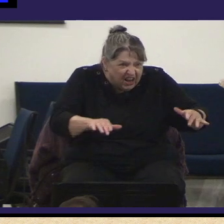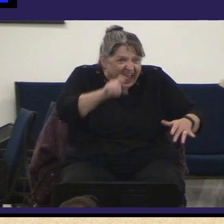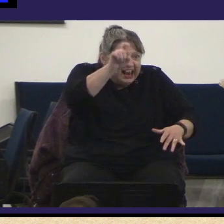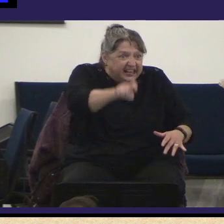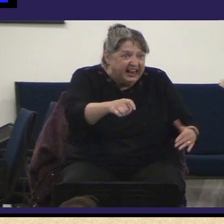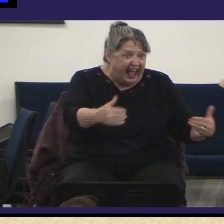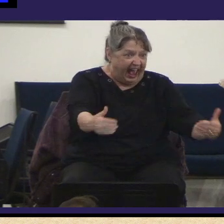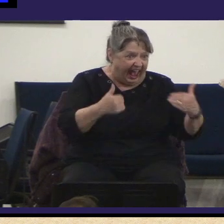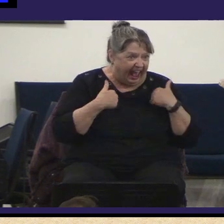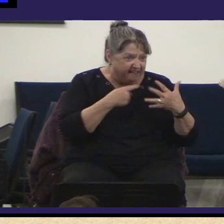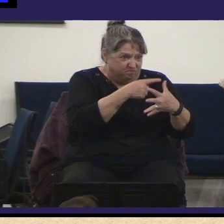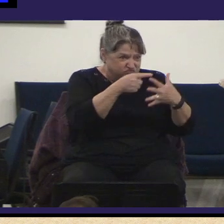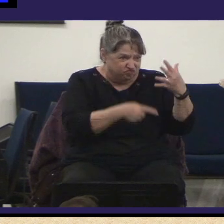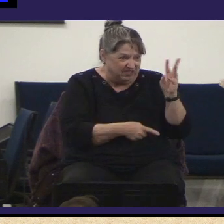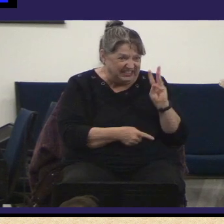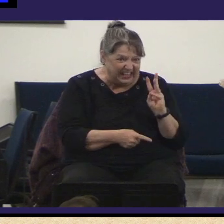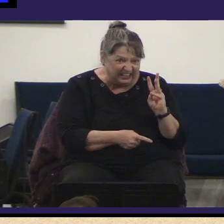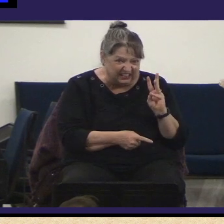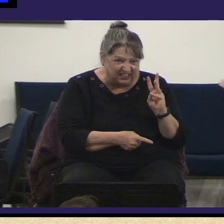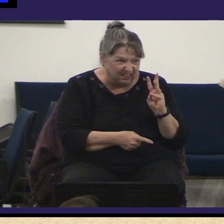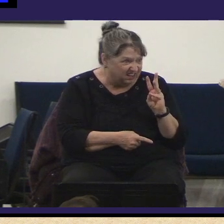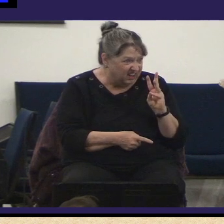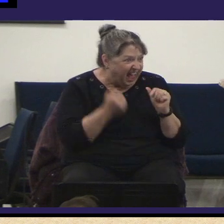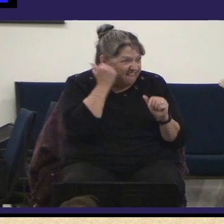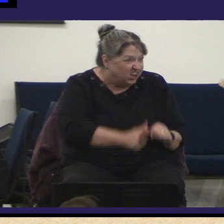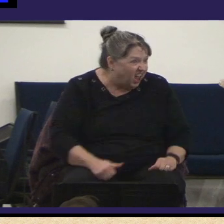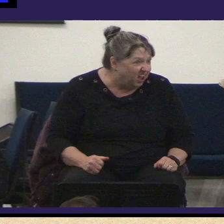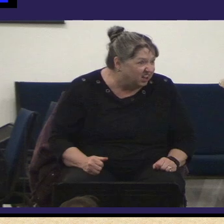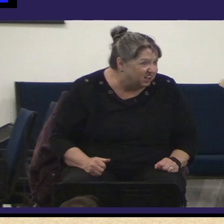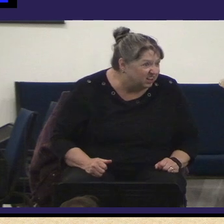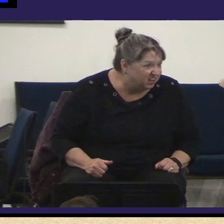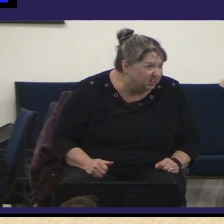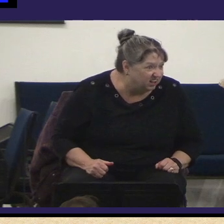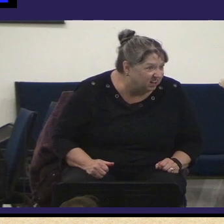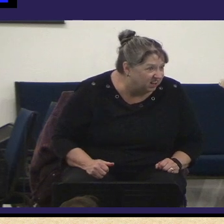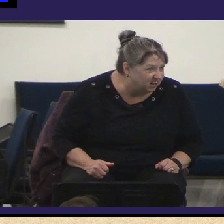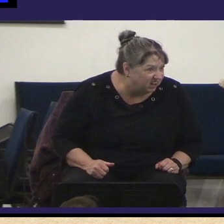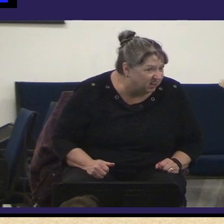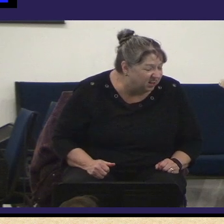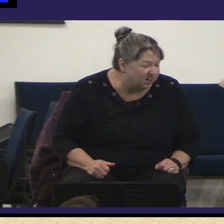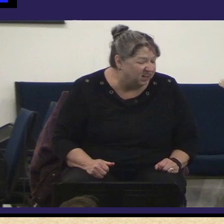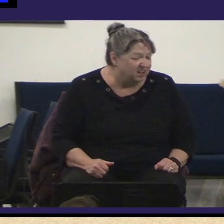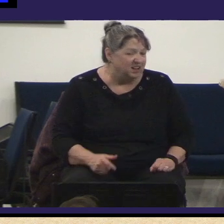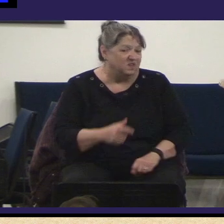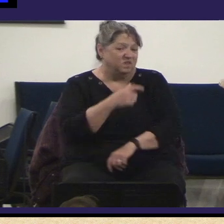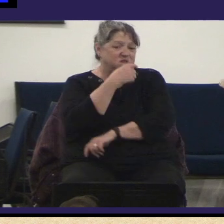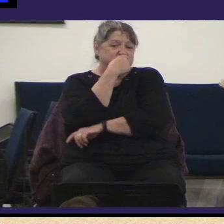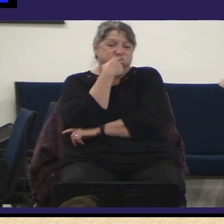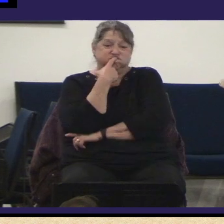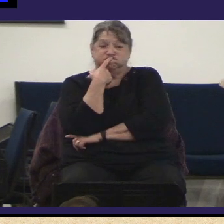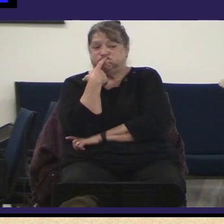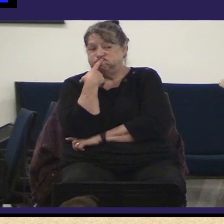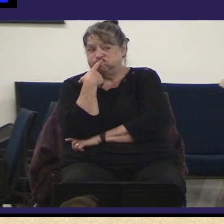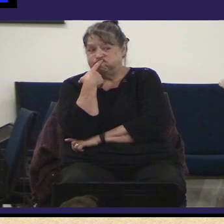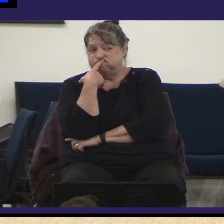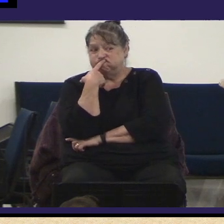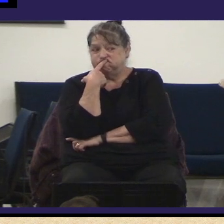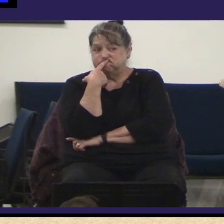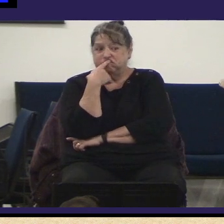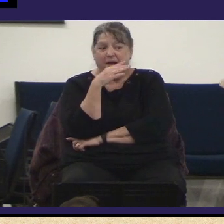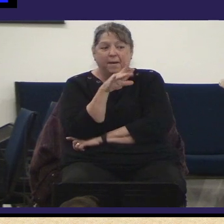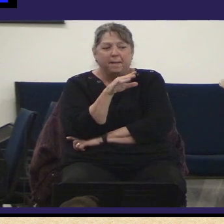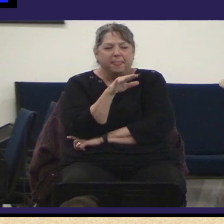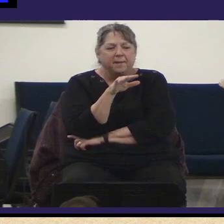them on. So let me just say that there are some slight differences. There are some slight differences in